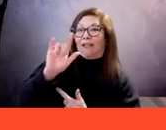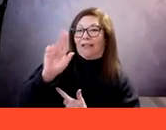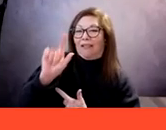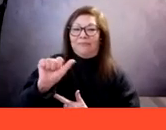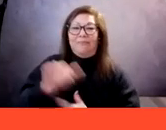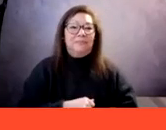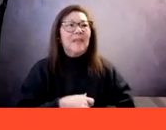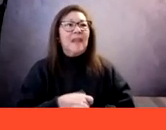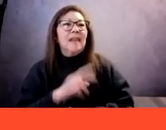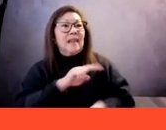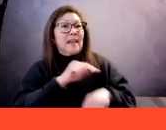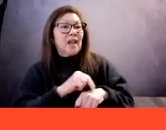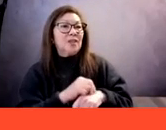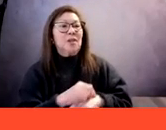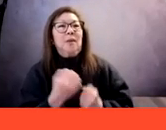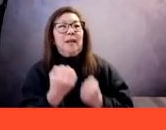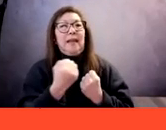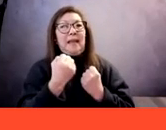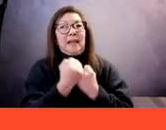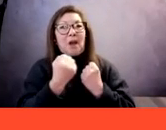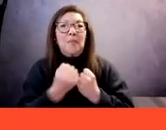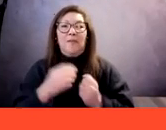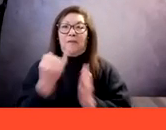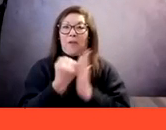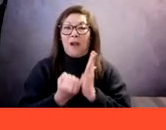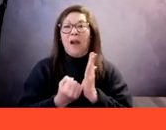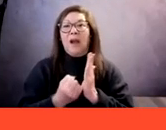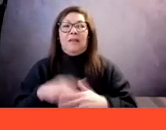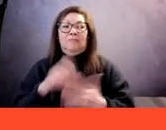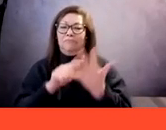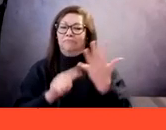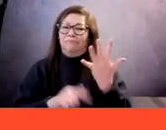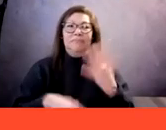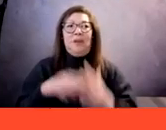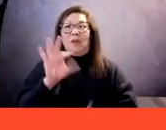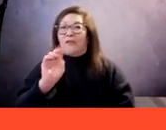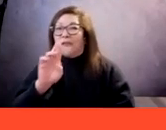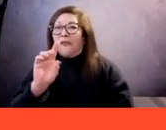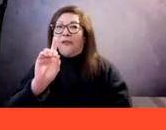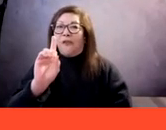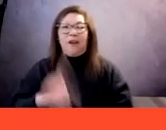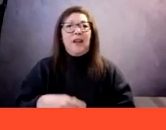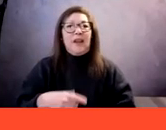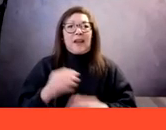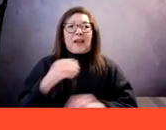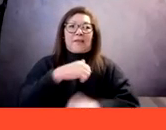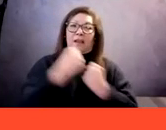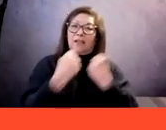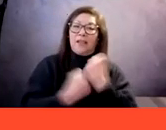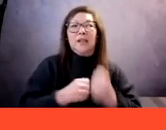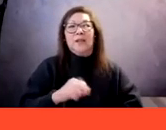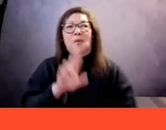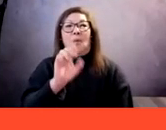for the Arts, the Howard Gilman Foundation, Fiskars, the Ford Foundation, Rockefeller Brothers